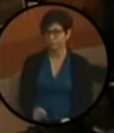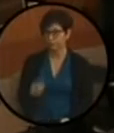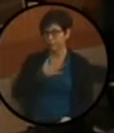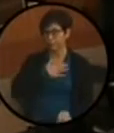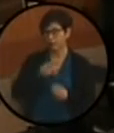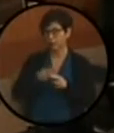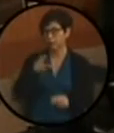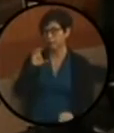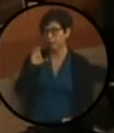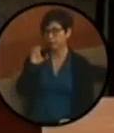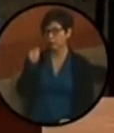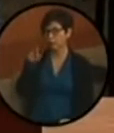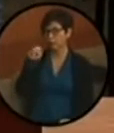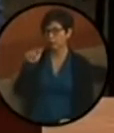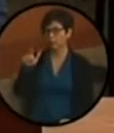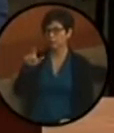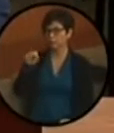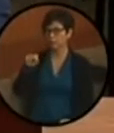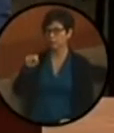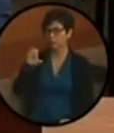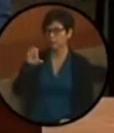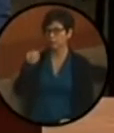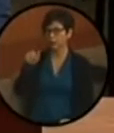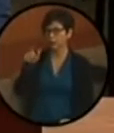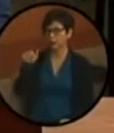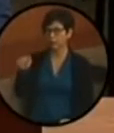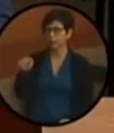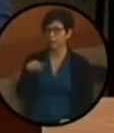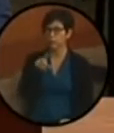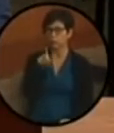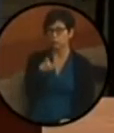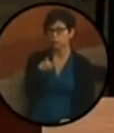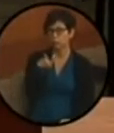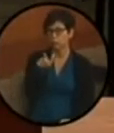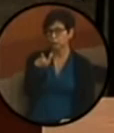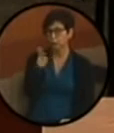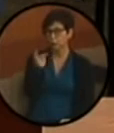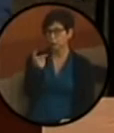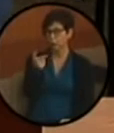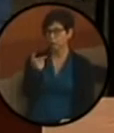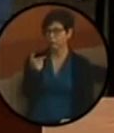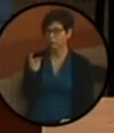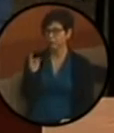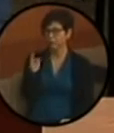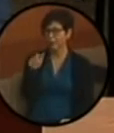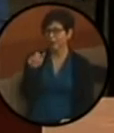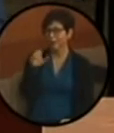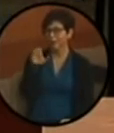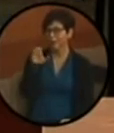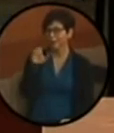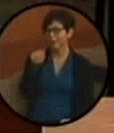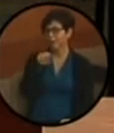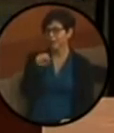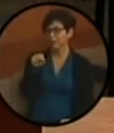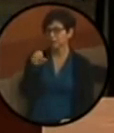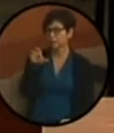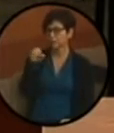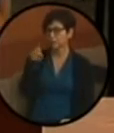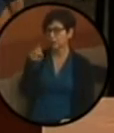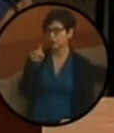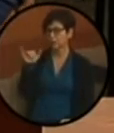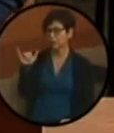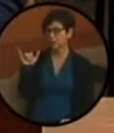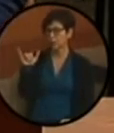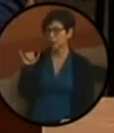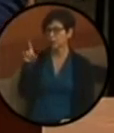My name is Carl Scala, 5201 Gasconade Drive. Now that the chief is here, I assume that these funds